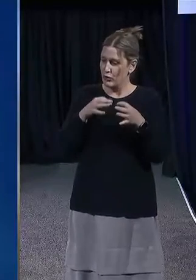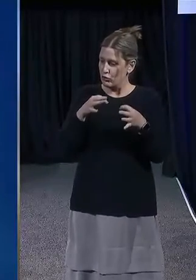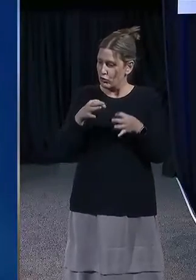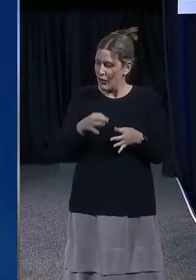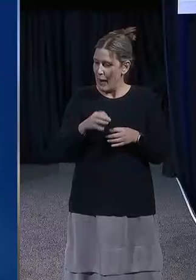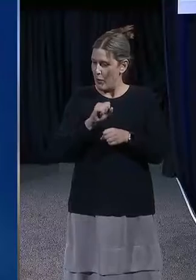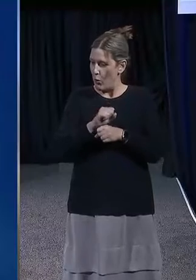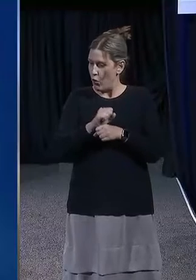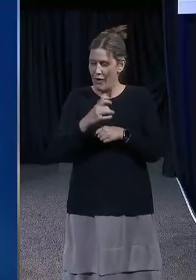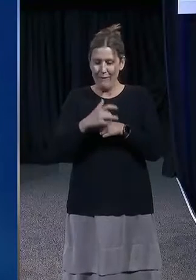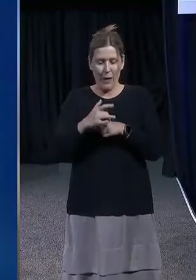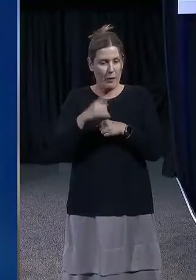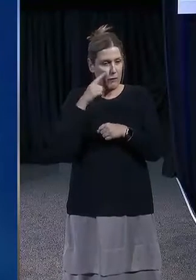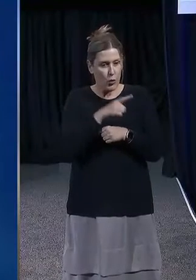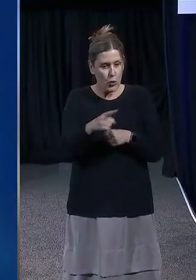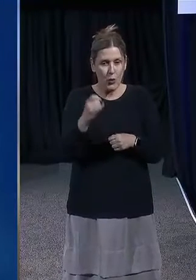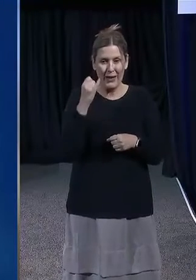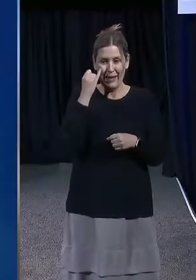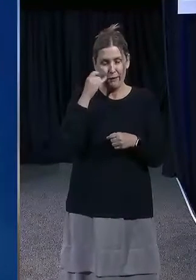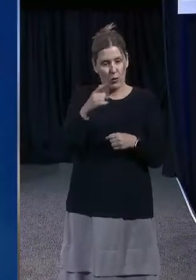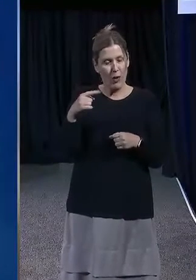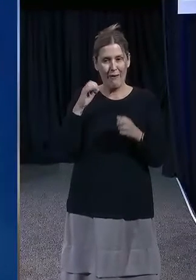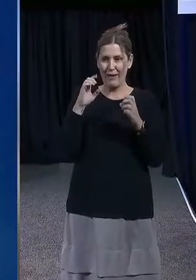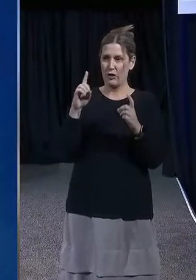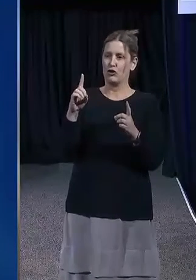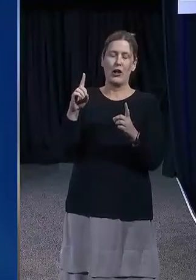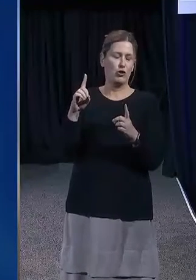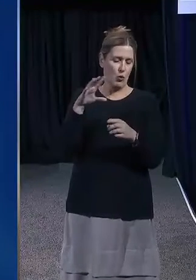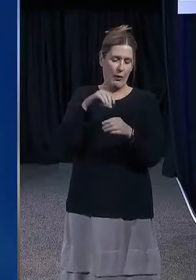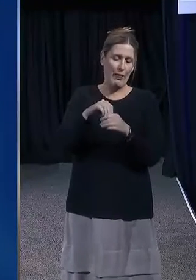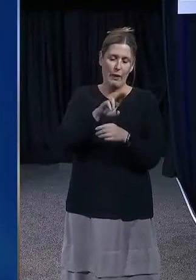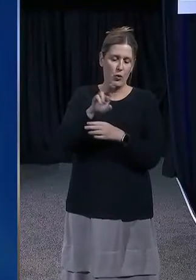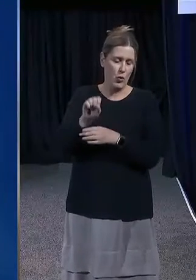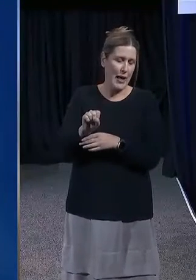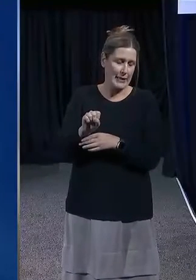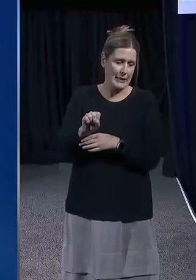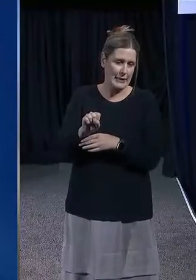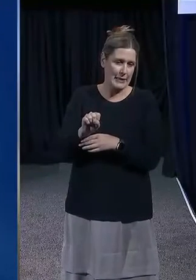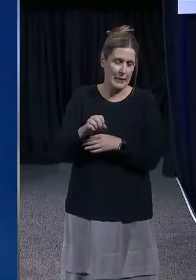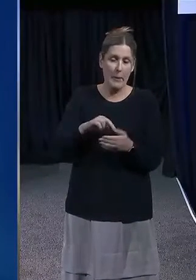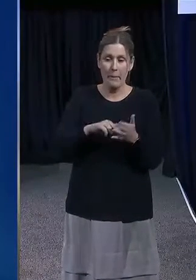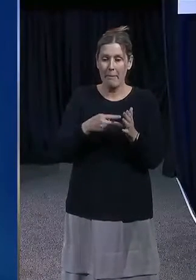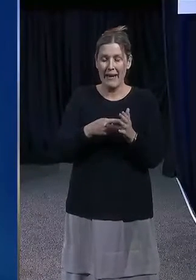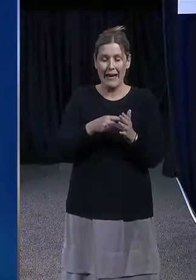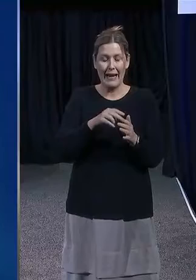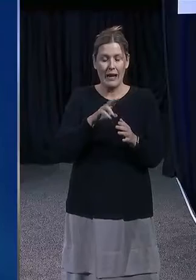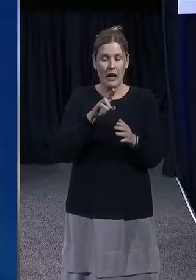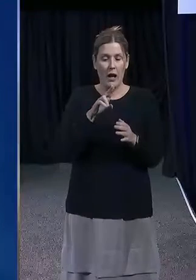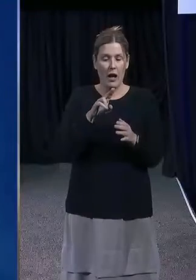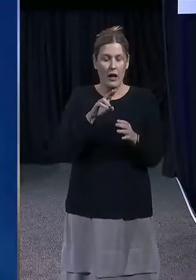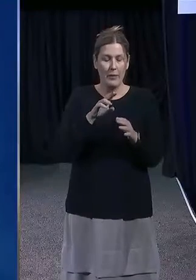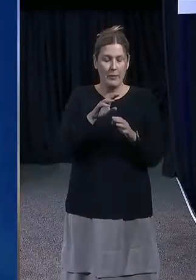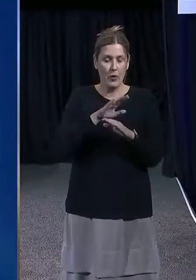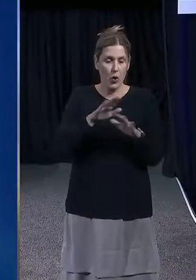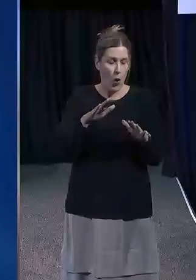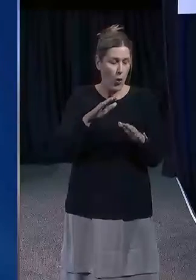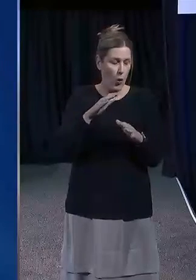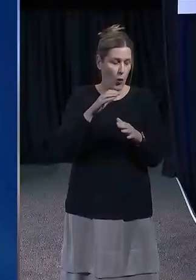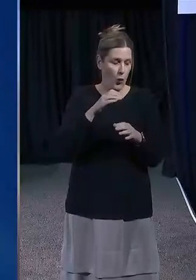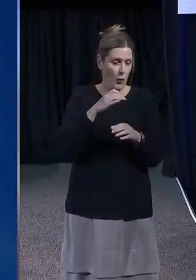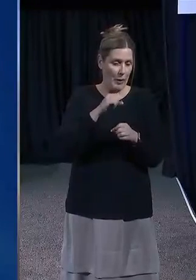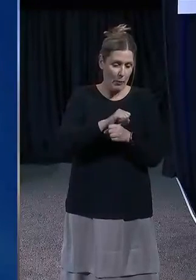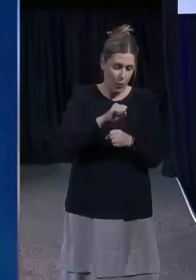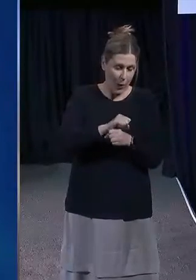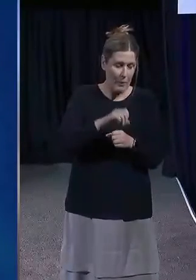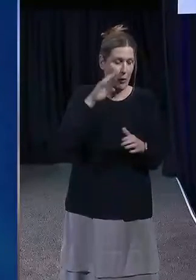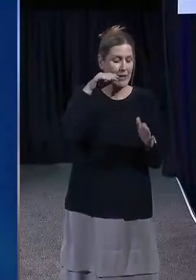if you have educational attainment in the United States. So unemployment goes down, wages go up, your employability